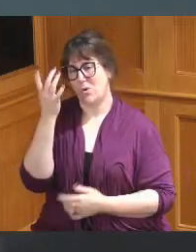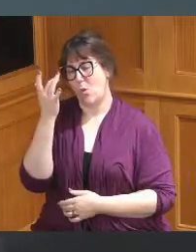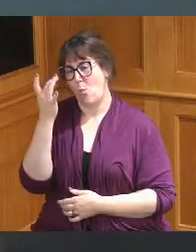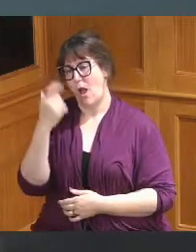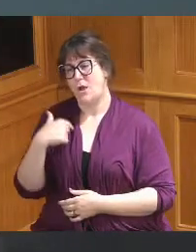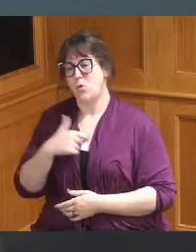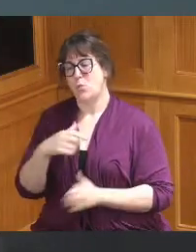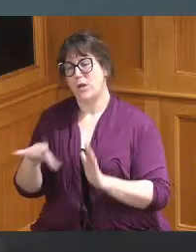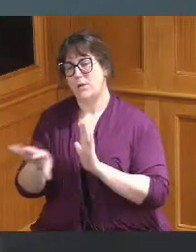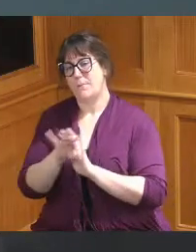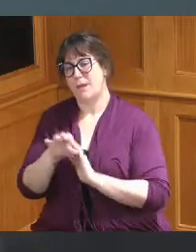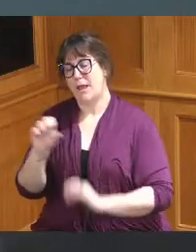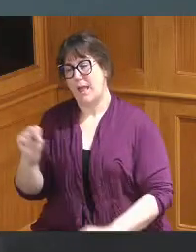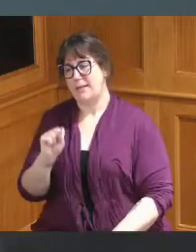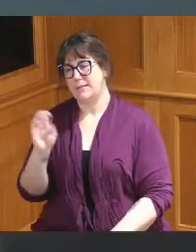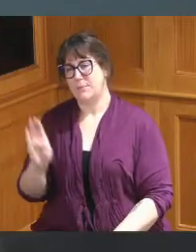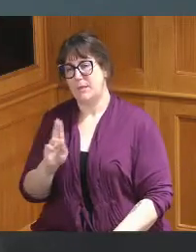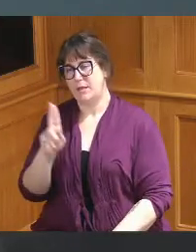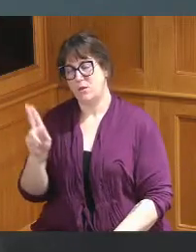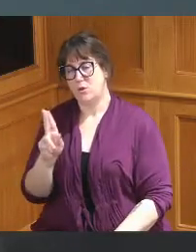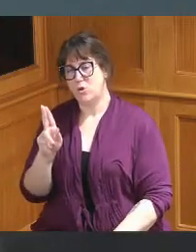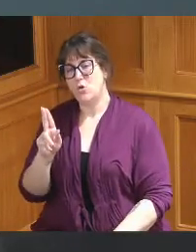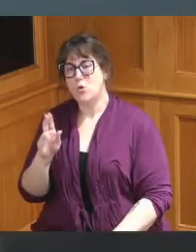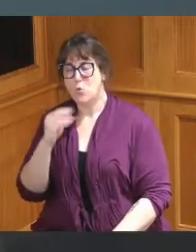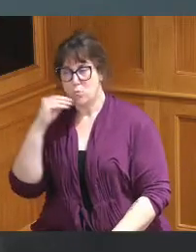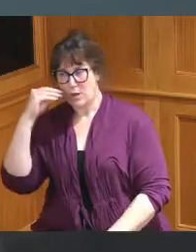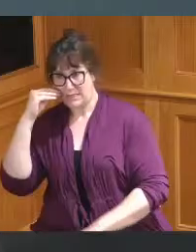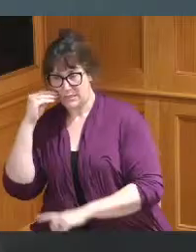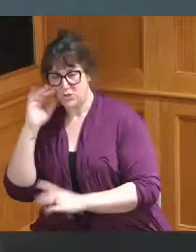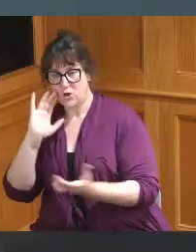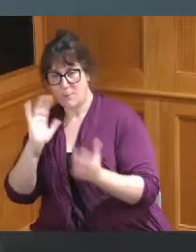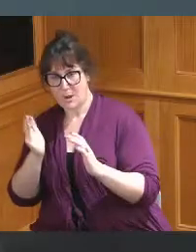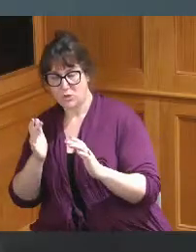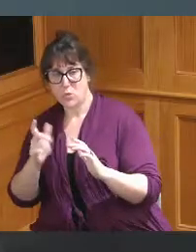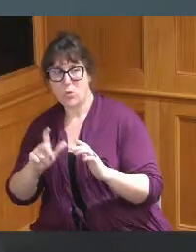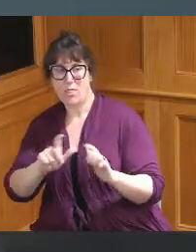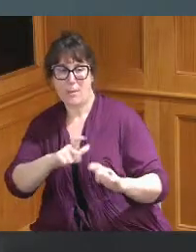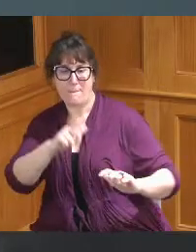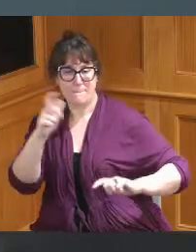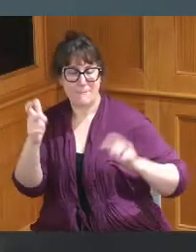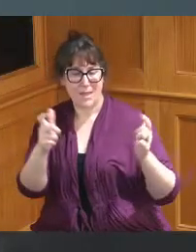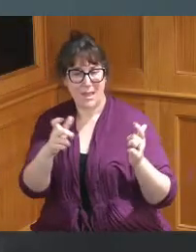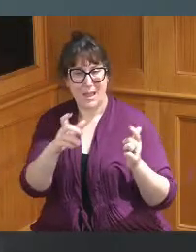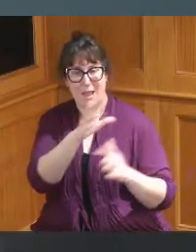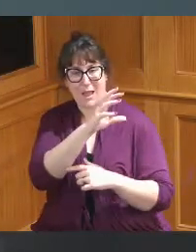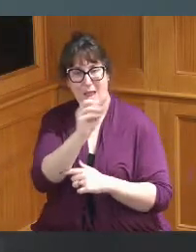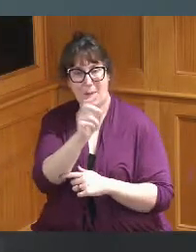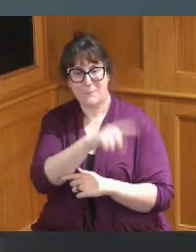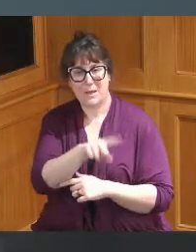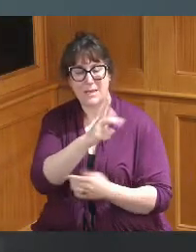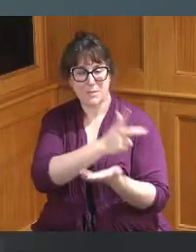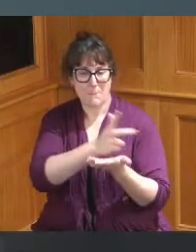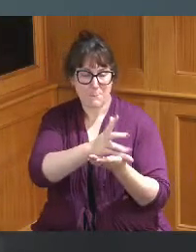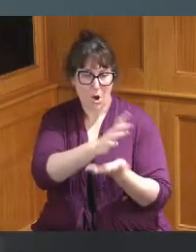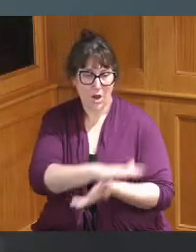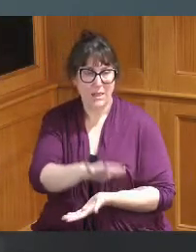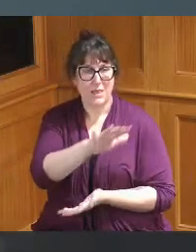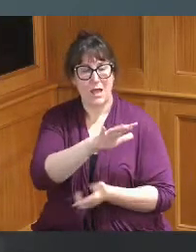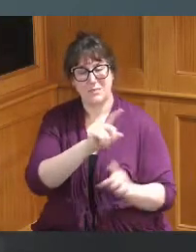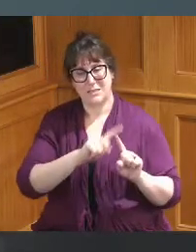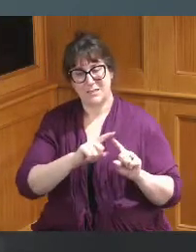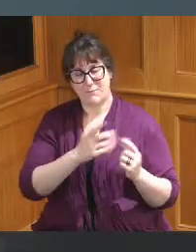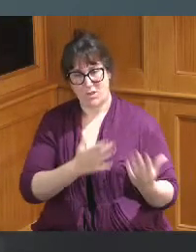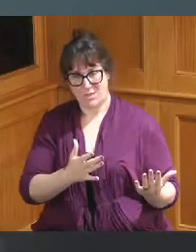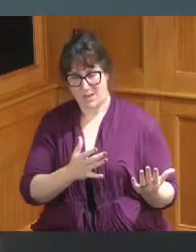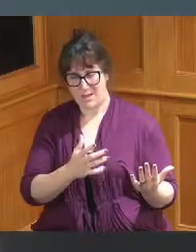choose SBUs, residential, versus going after the big boys, like the companies and parking lots and all? I know it's